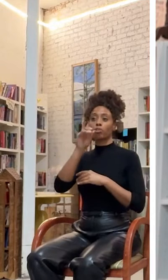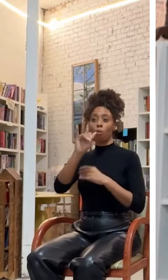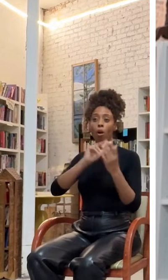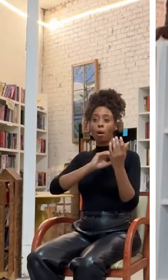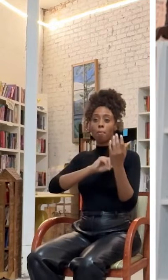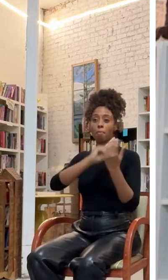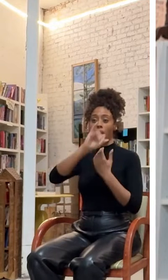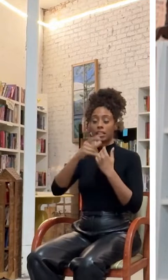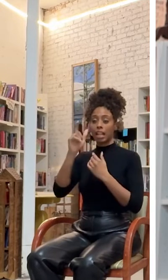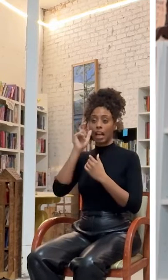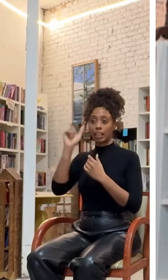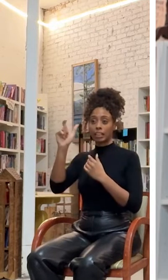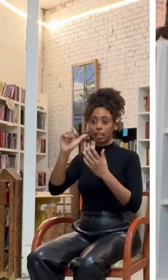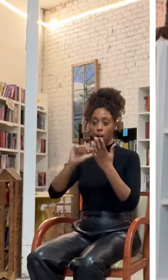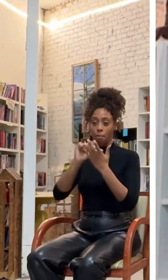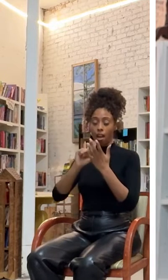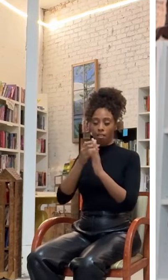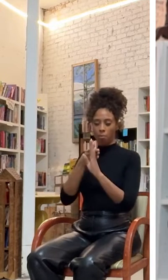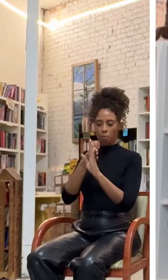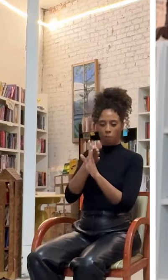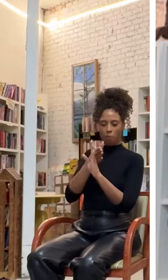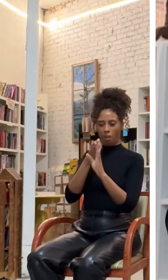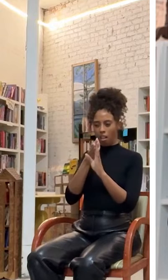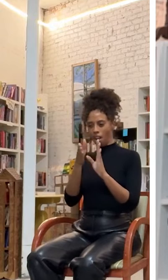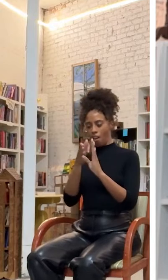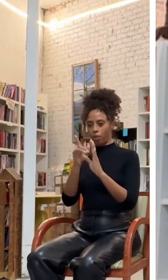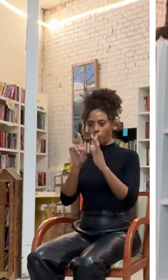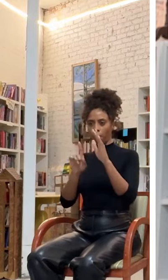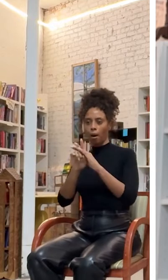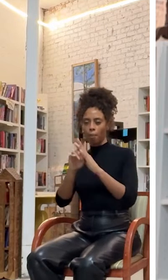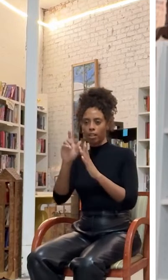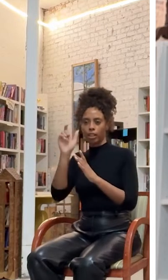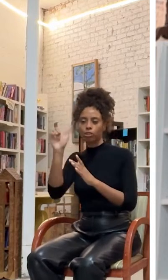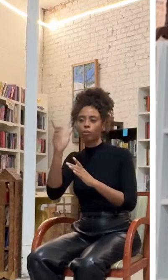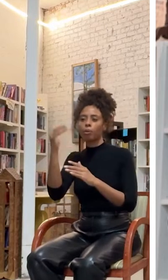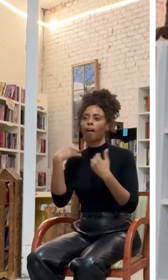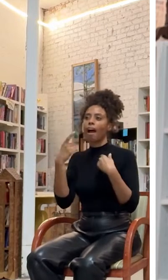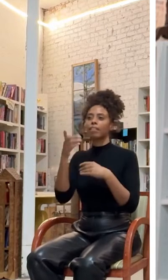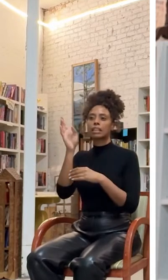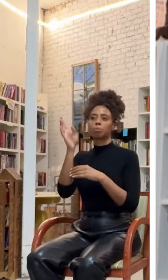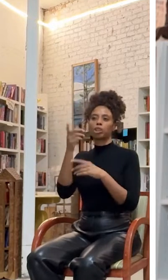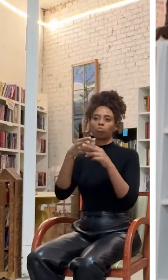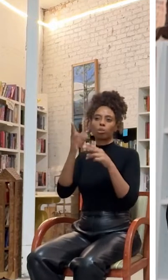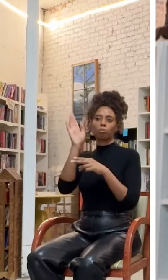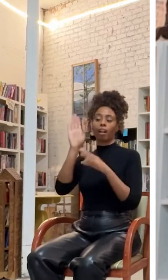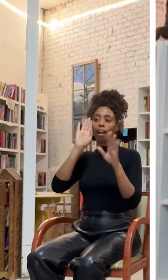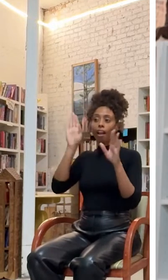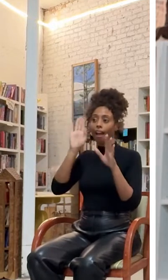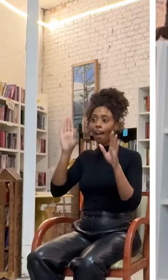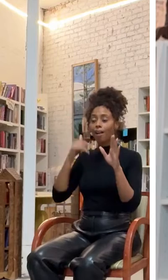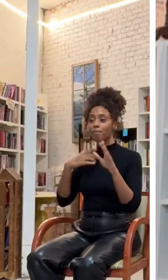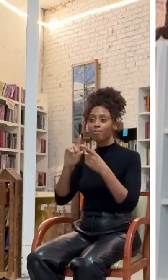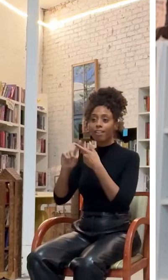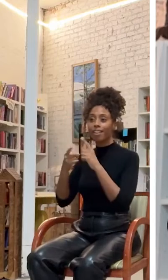IG page, you would just pop on to Instagram and you would just have these like little speeches. He was like, "Hey, mi gente,"